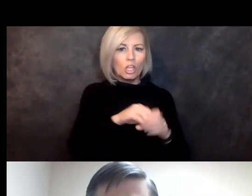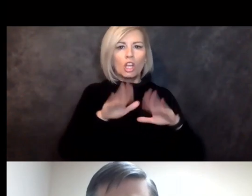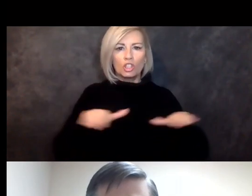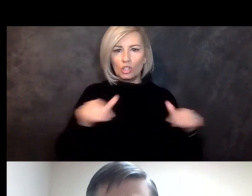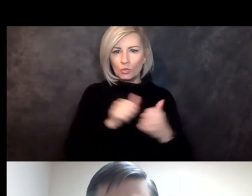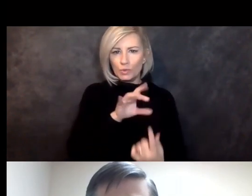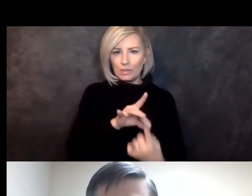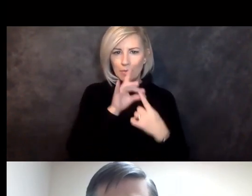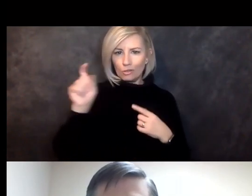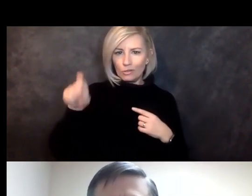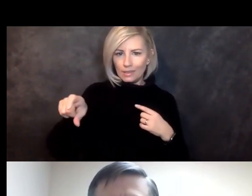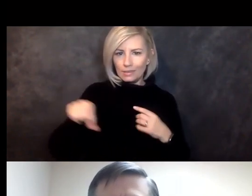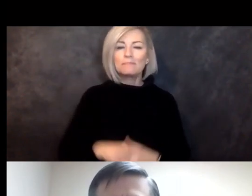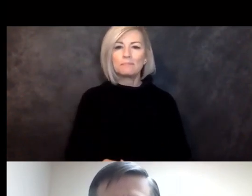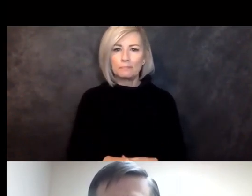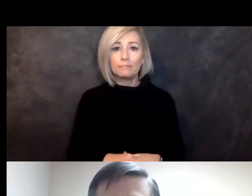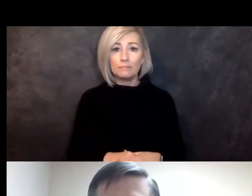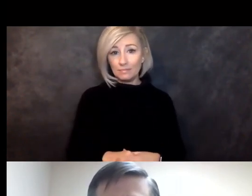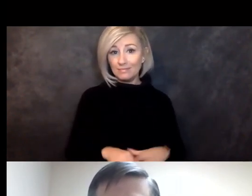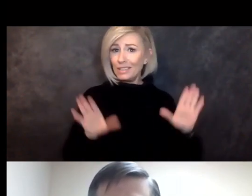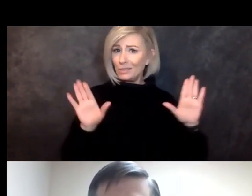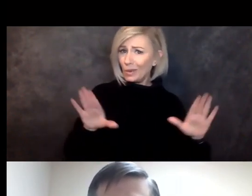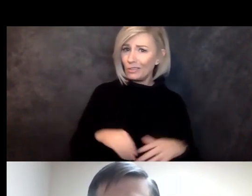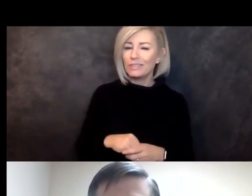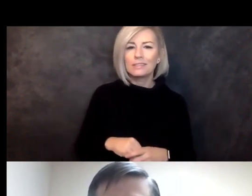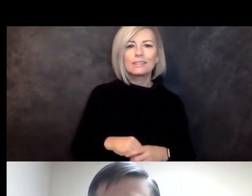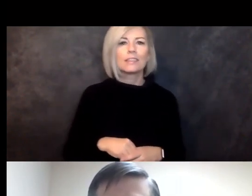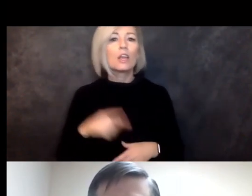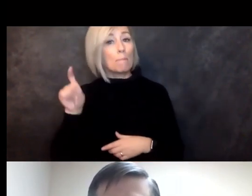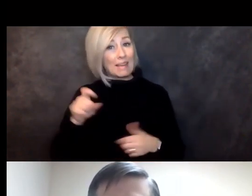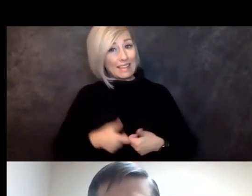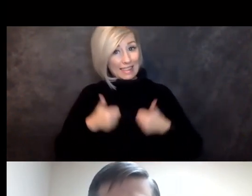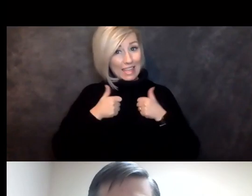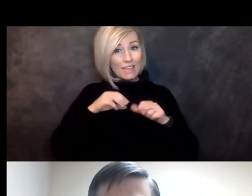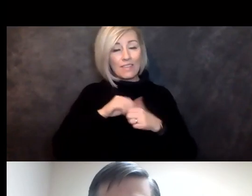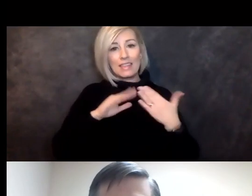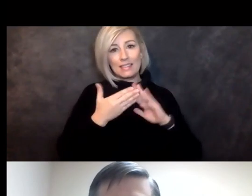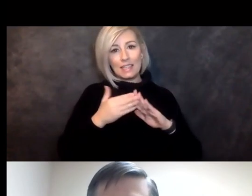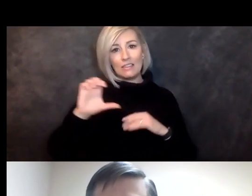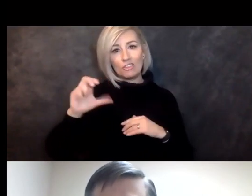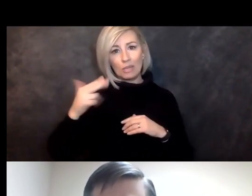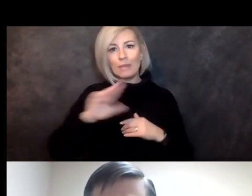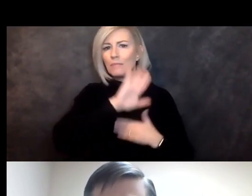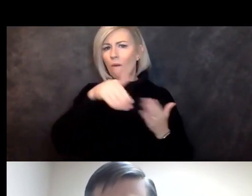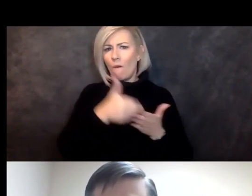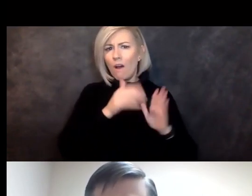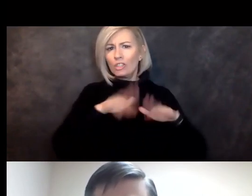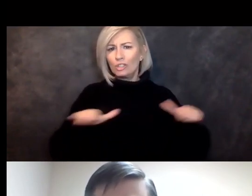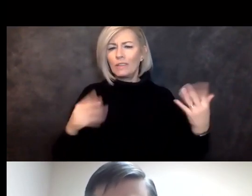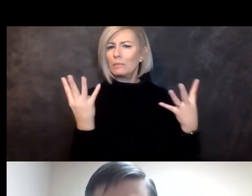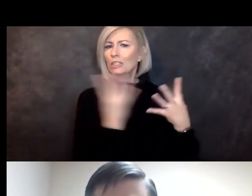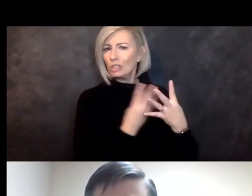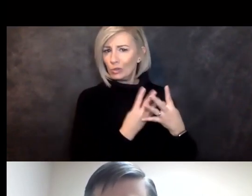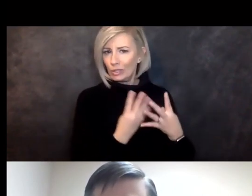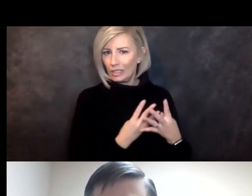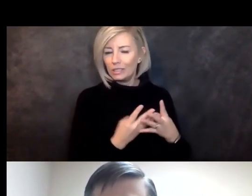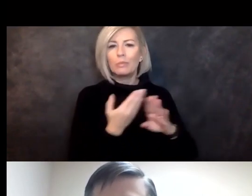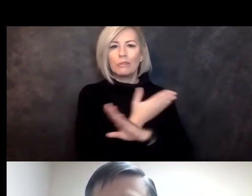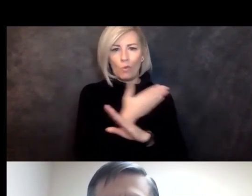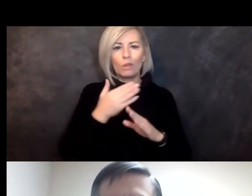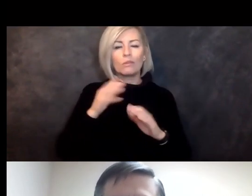Special Needs. You must live in the city of Champaign, and all children have to be screened before we enroll